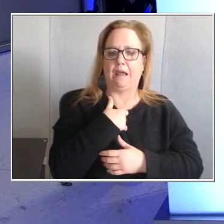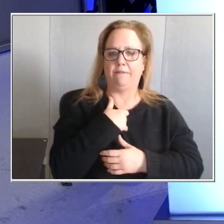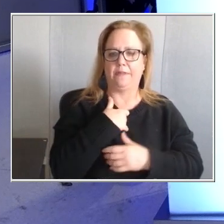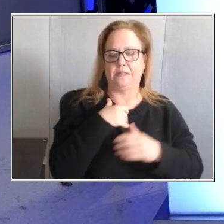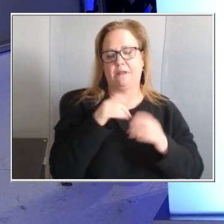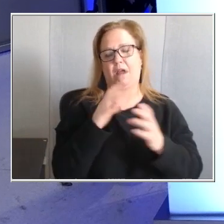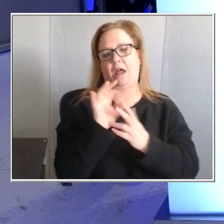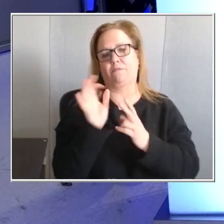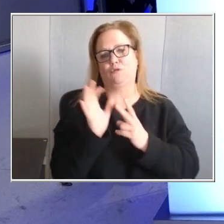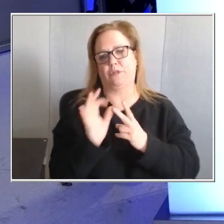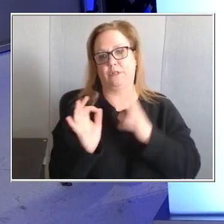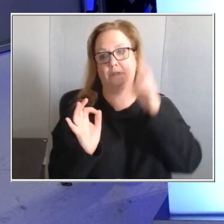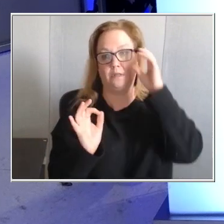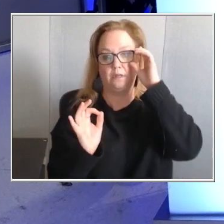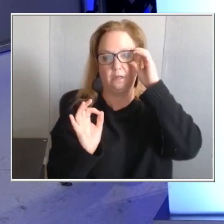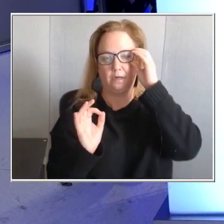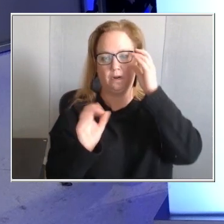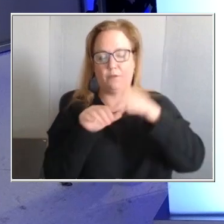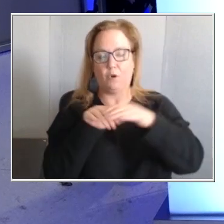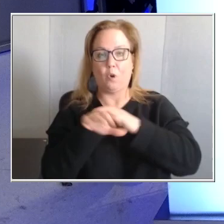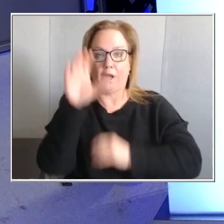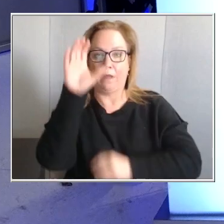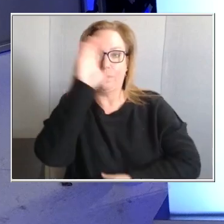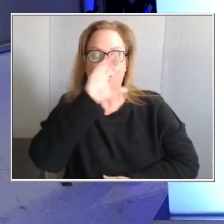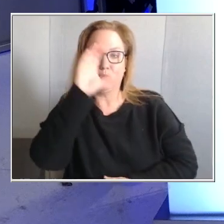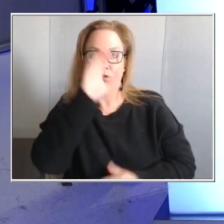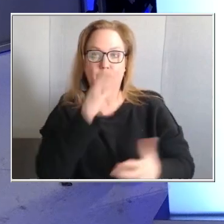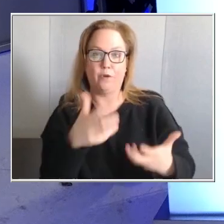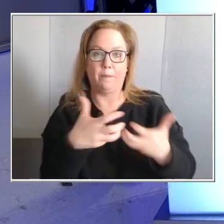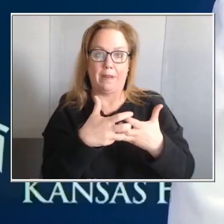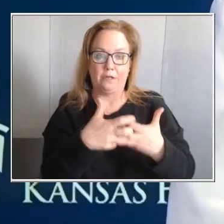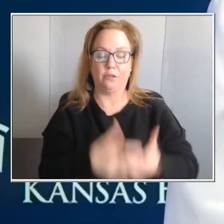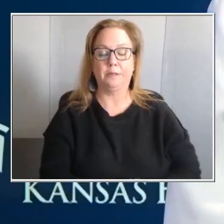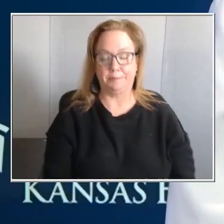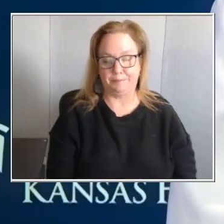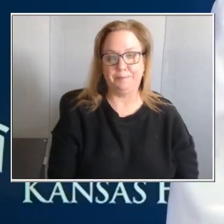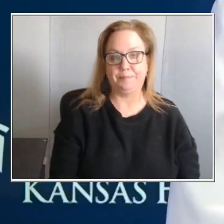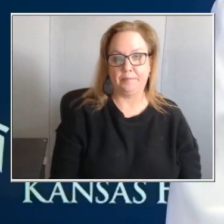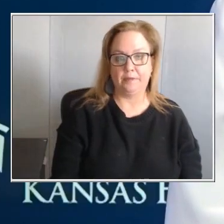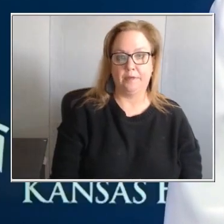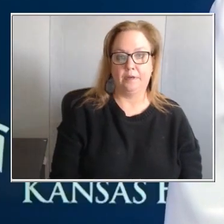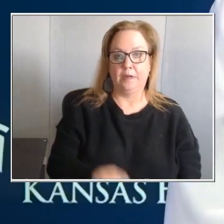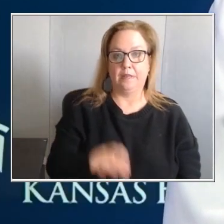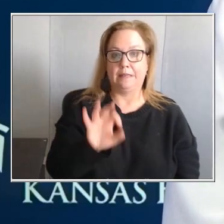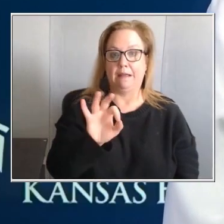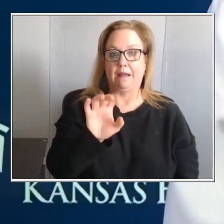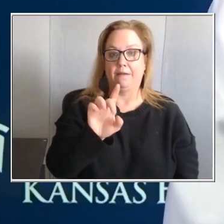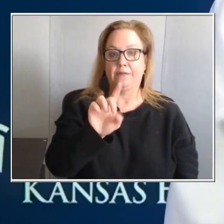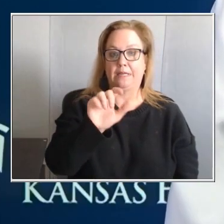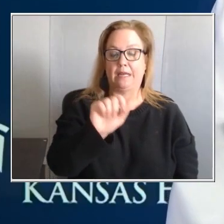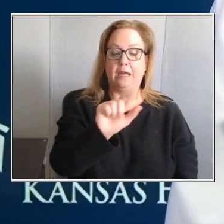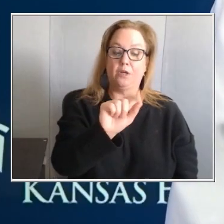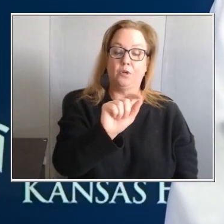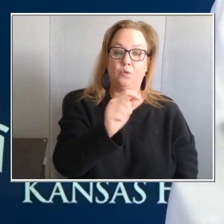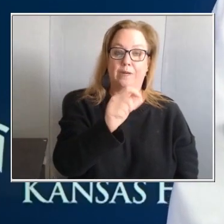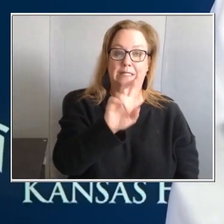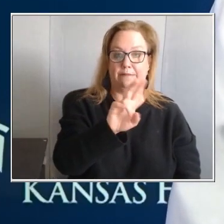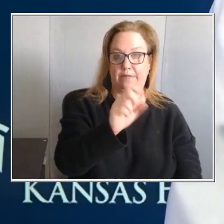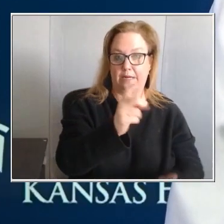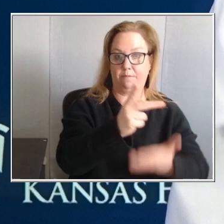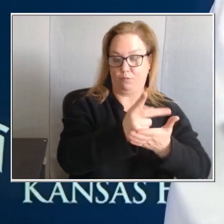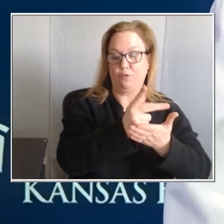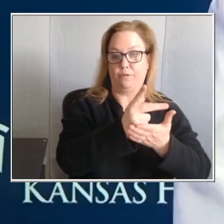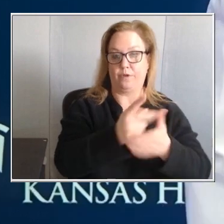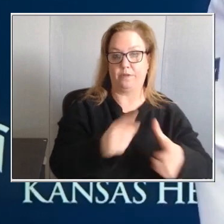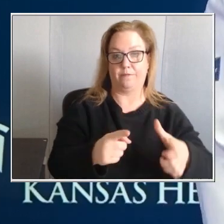option, yes, as far as going on that search for a match? Absolutely. So the Food and Drug Administration in 2017 approved the first CAR T